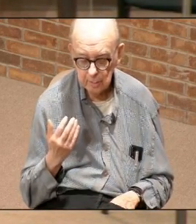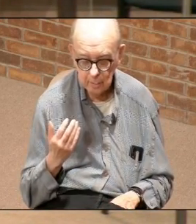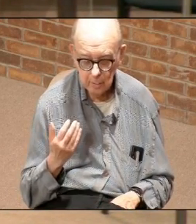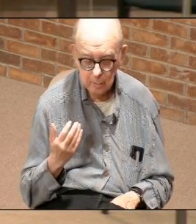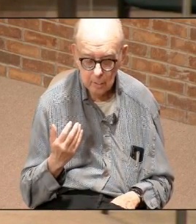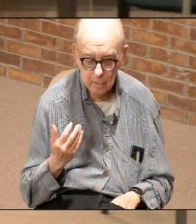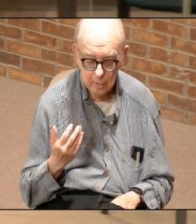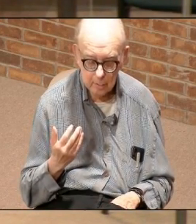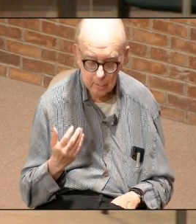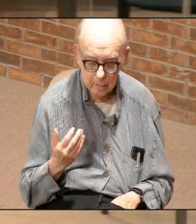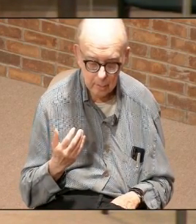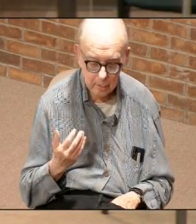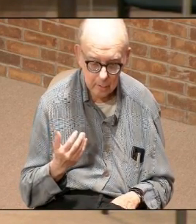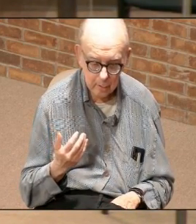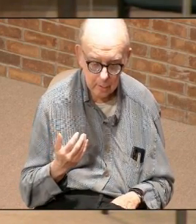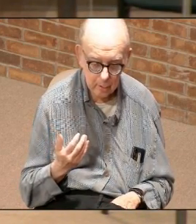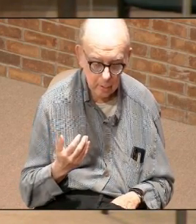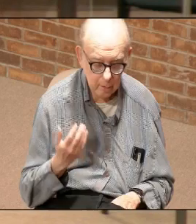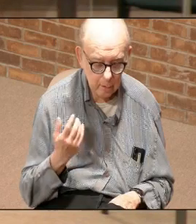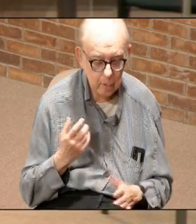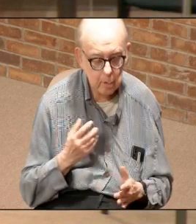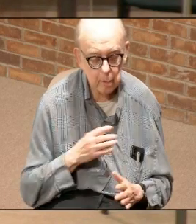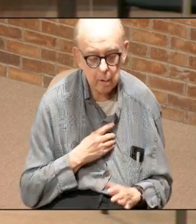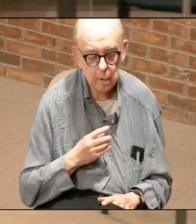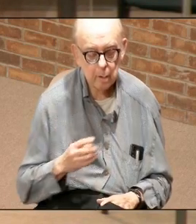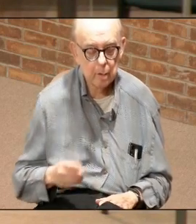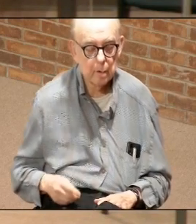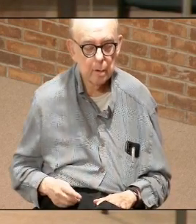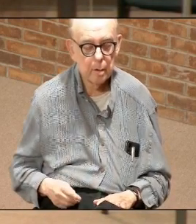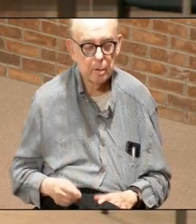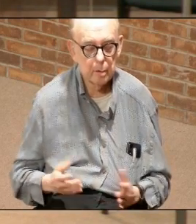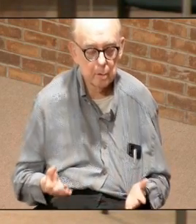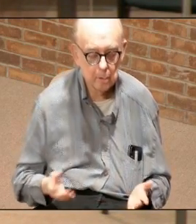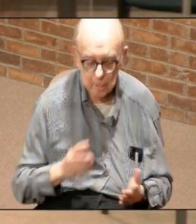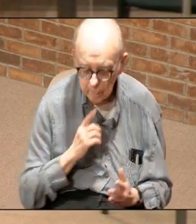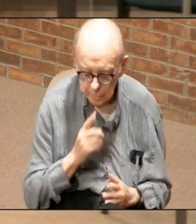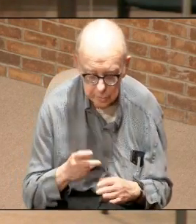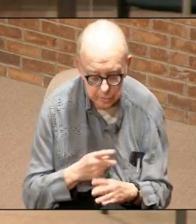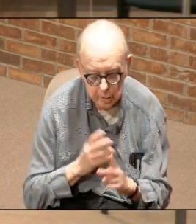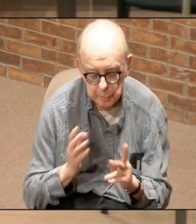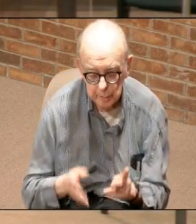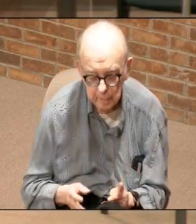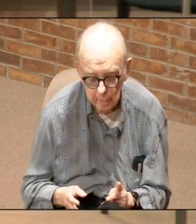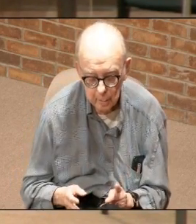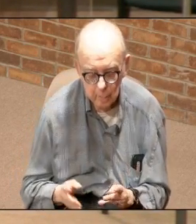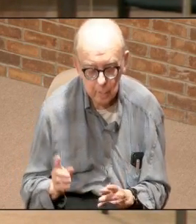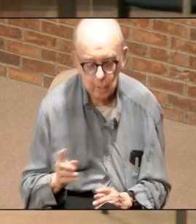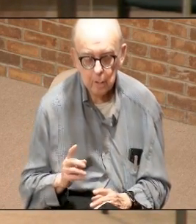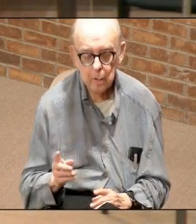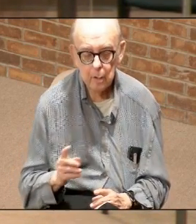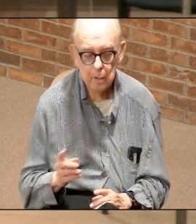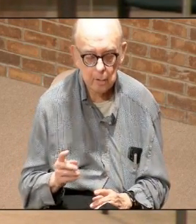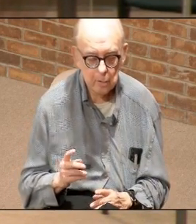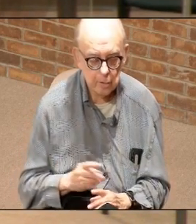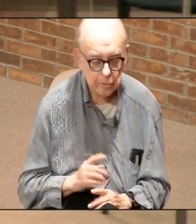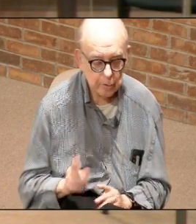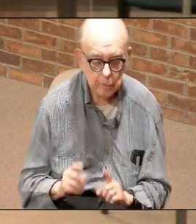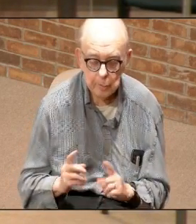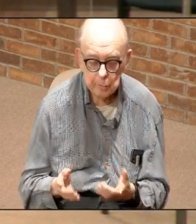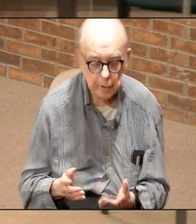Okay? What was David? David was a shepherd. But where had he